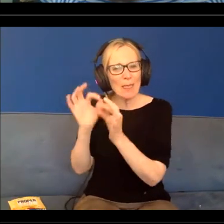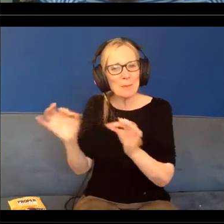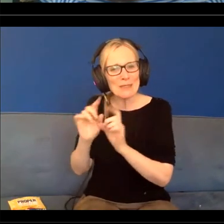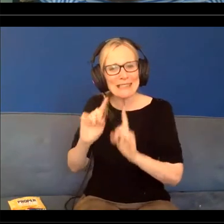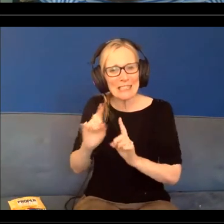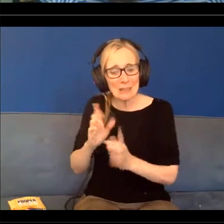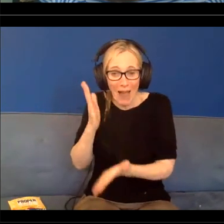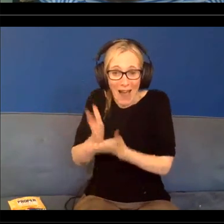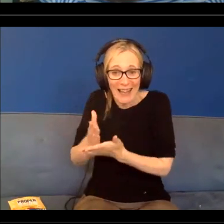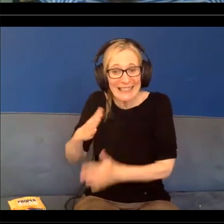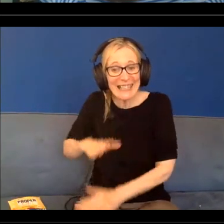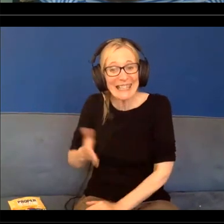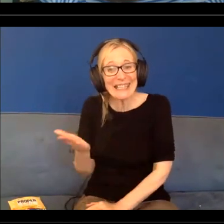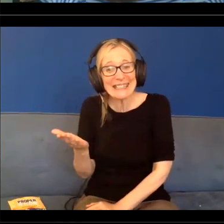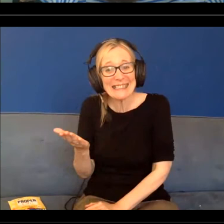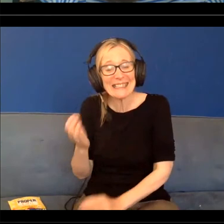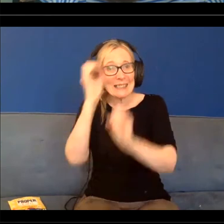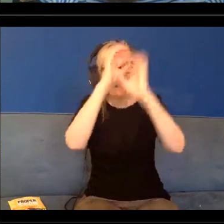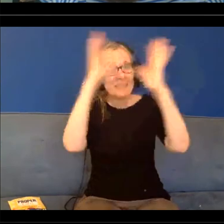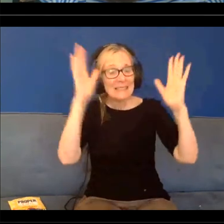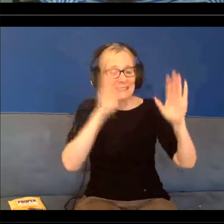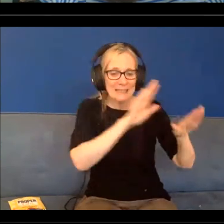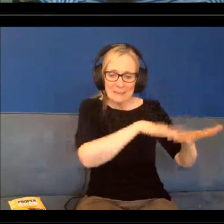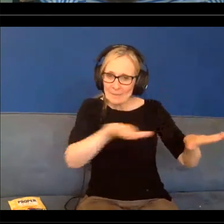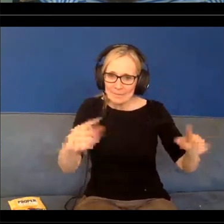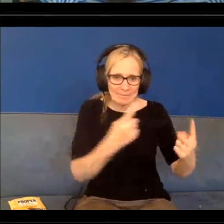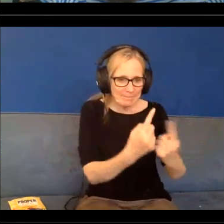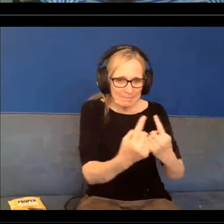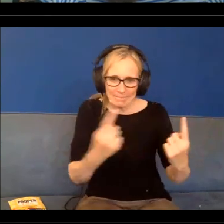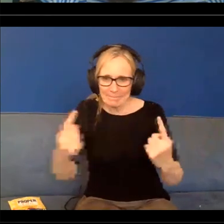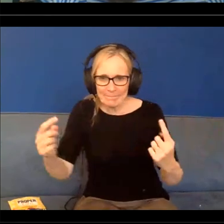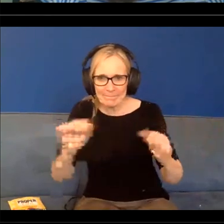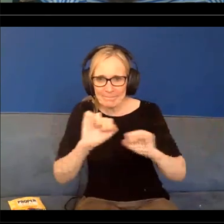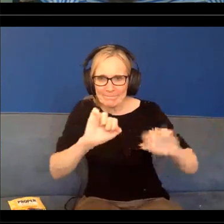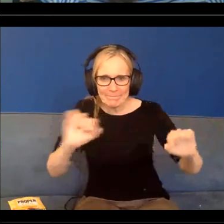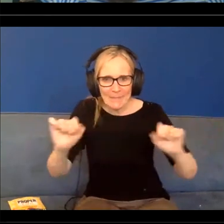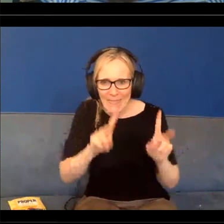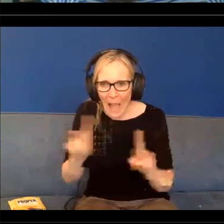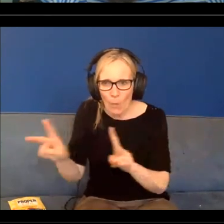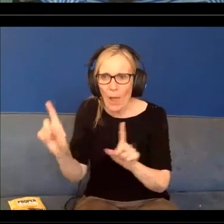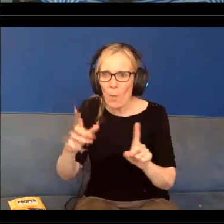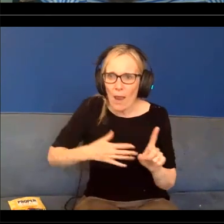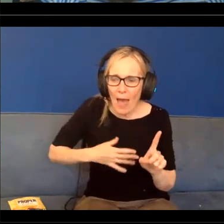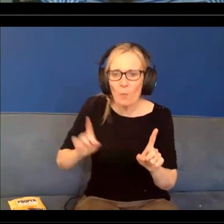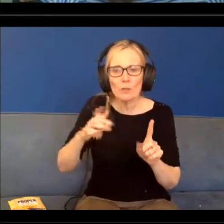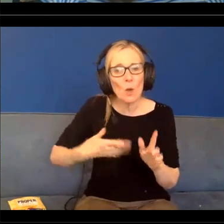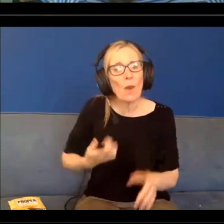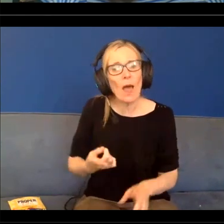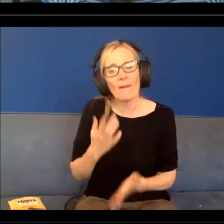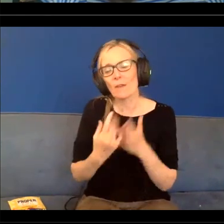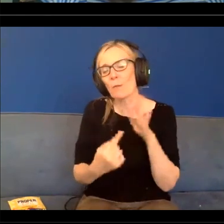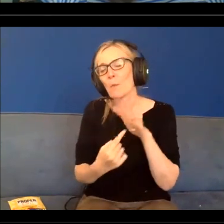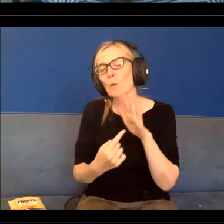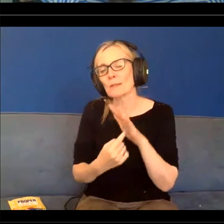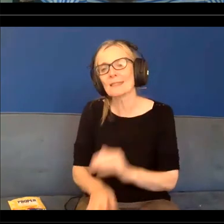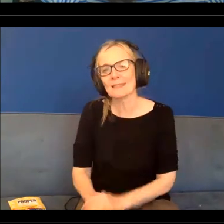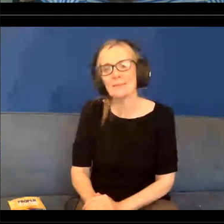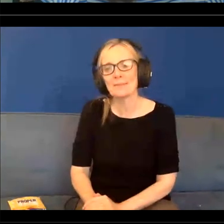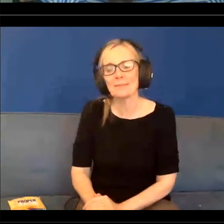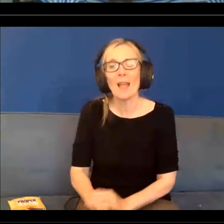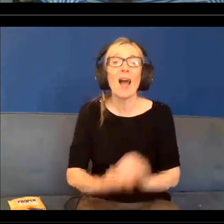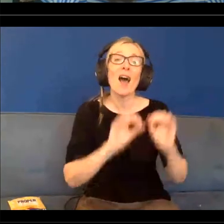I really think it's an important thing to try and draw out of schools where it's possible. Thank you very much,